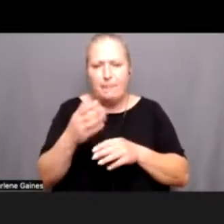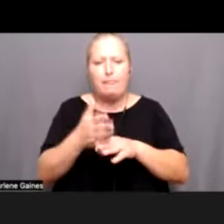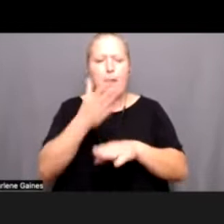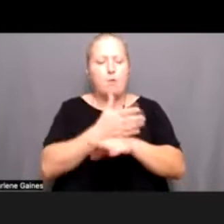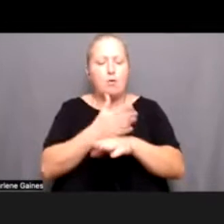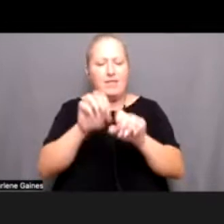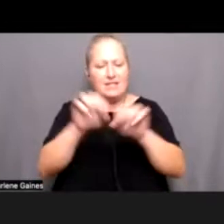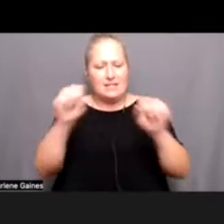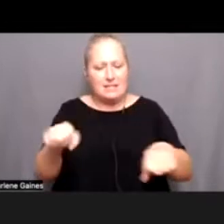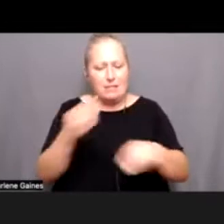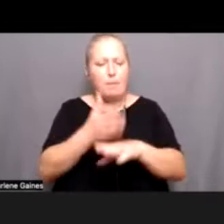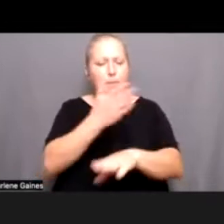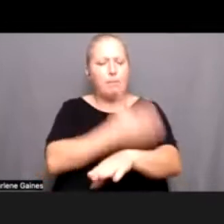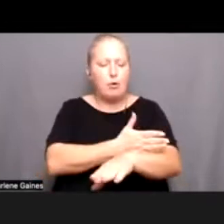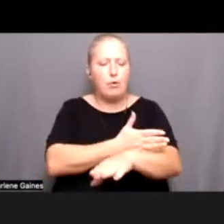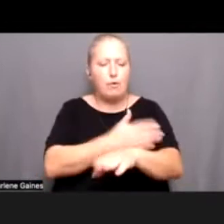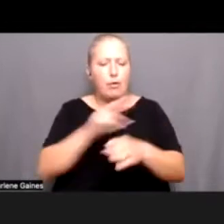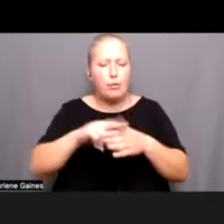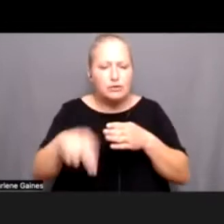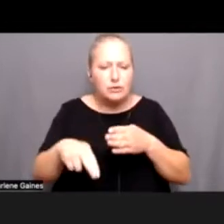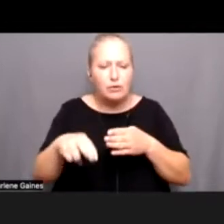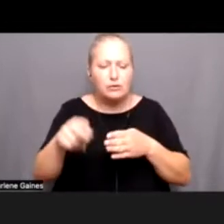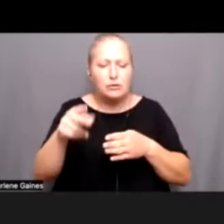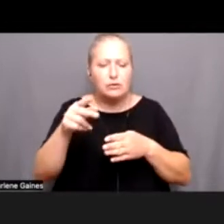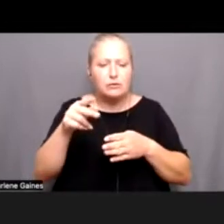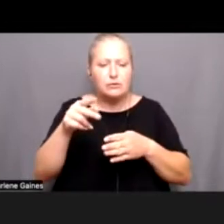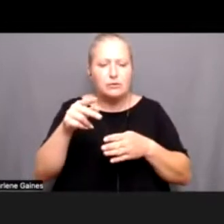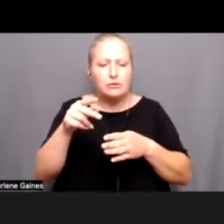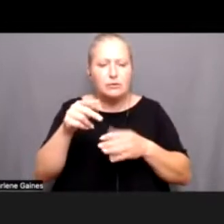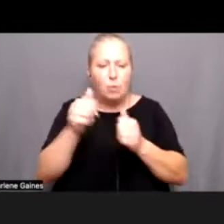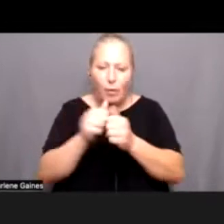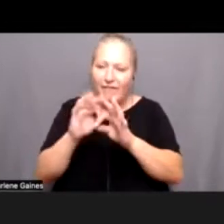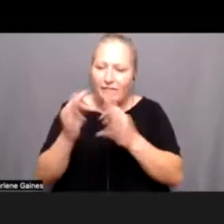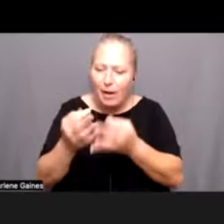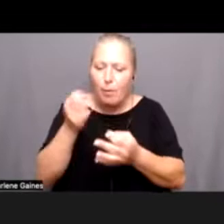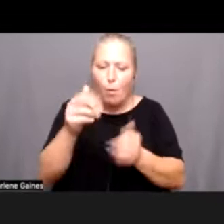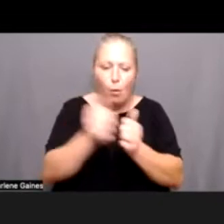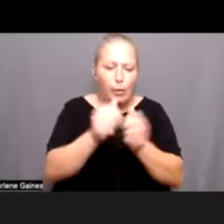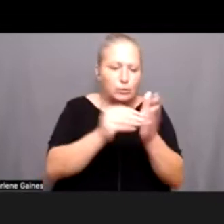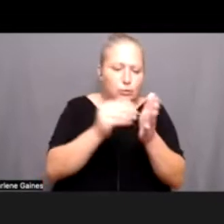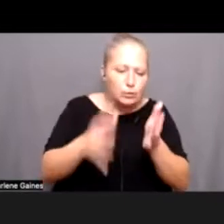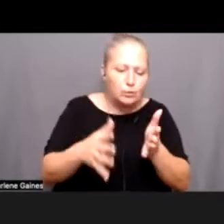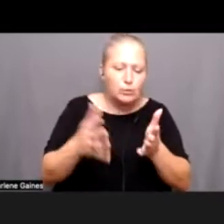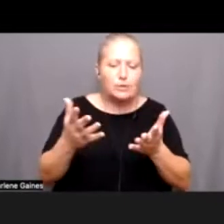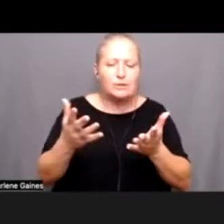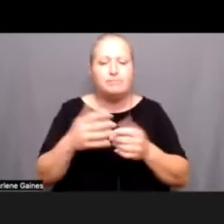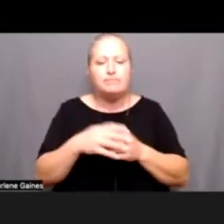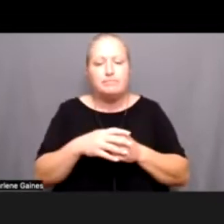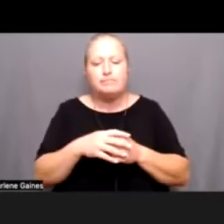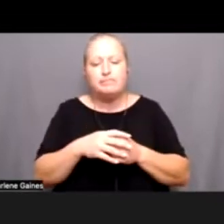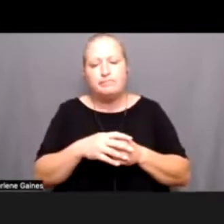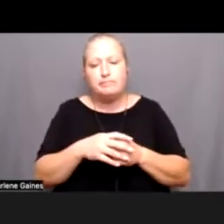improving a system and improving the results that you can actually get with a family or with a student, right? Because